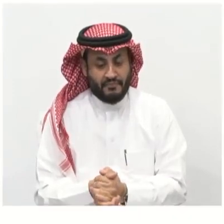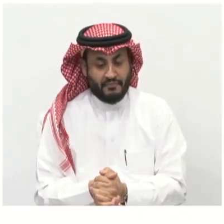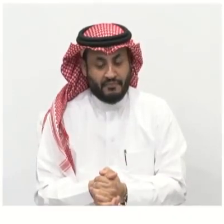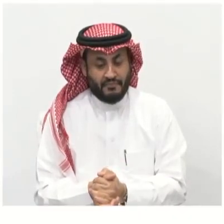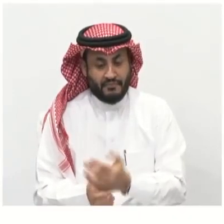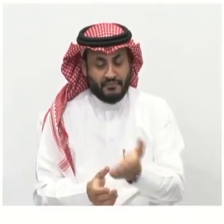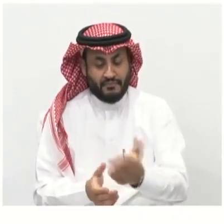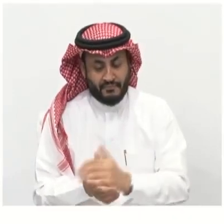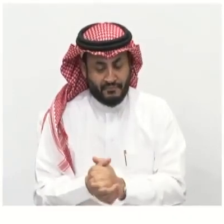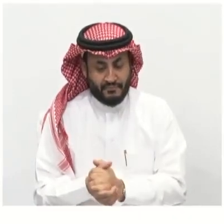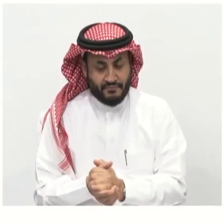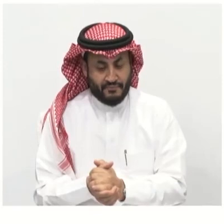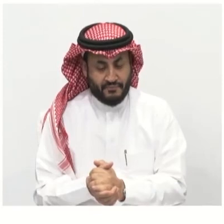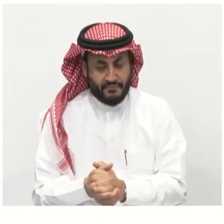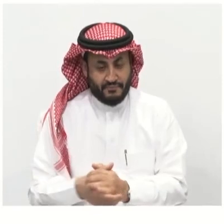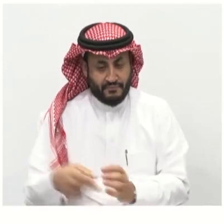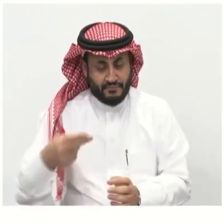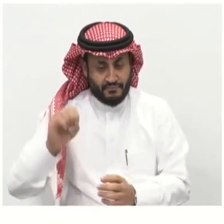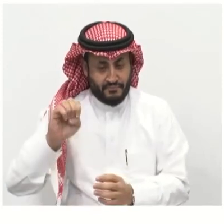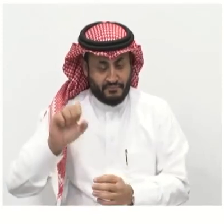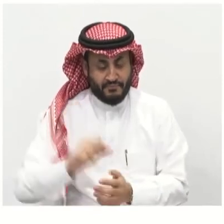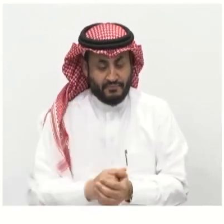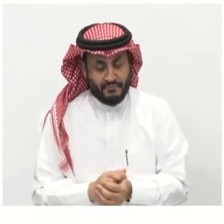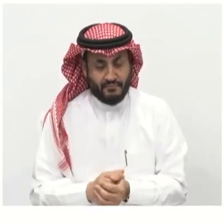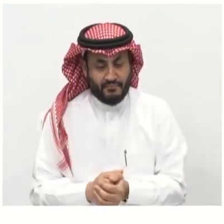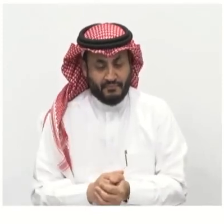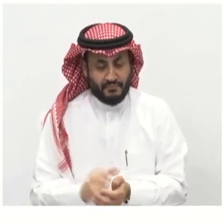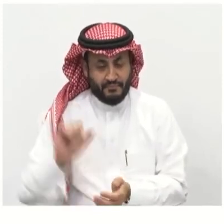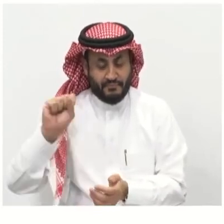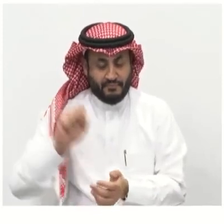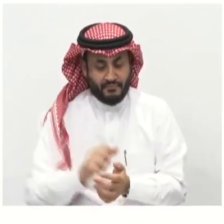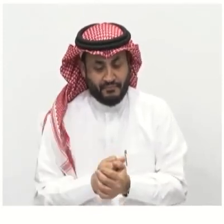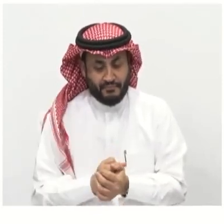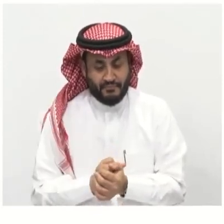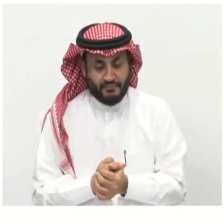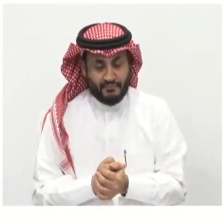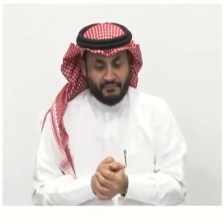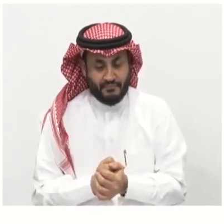write this down. He is